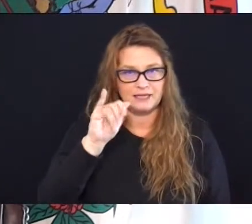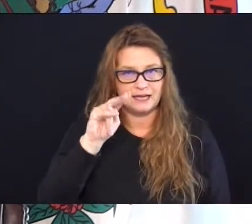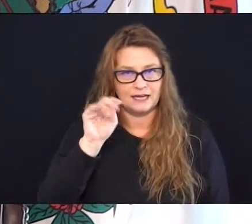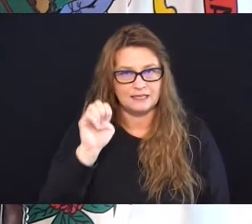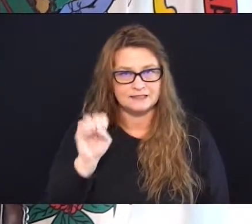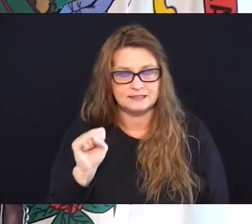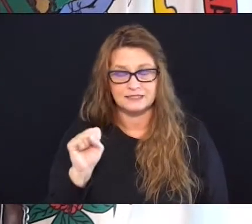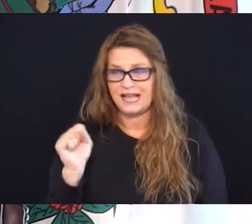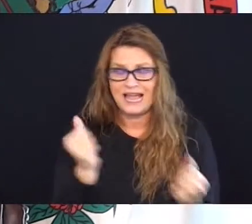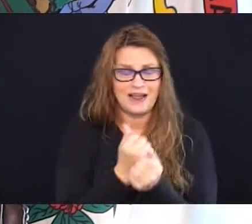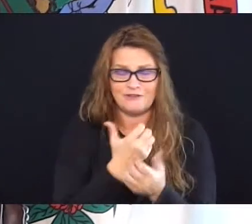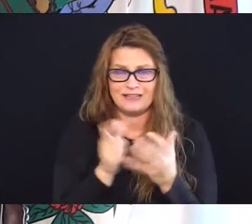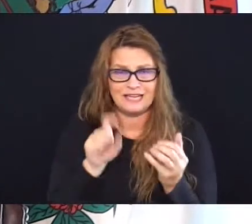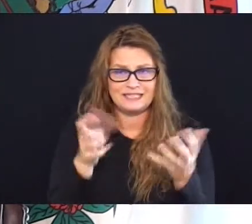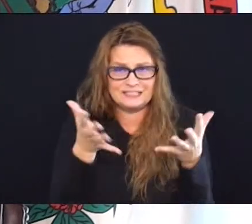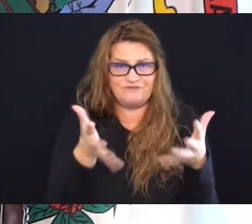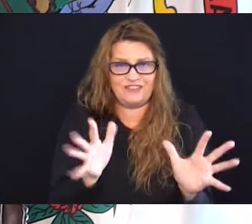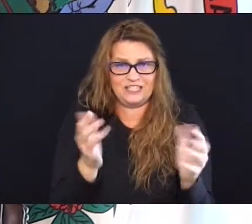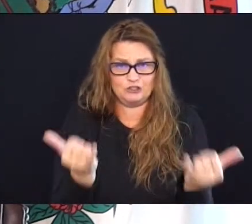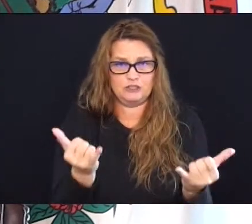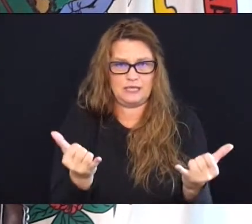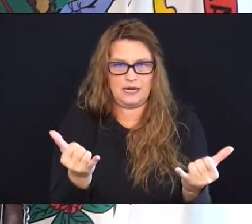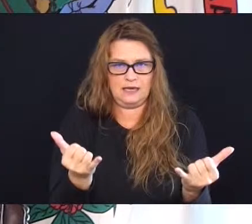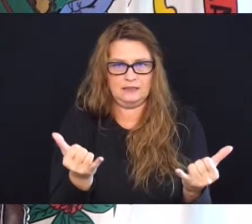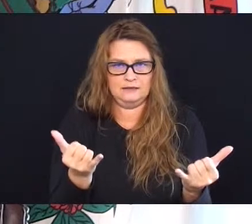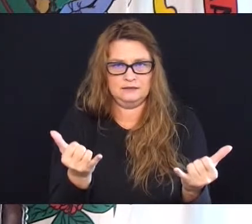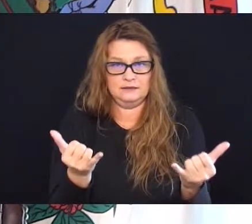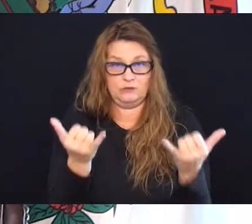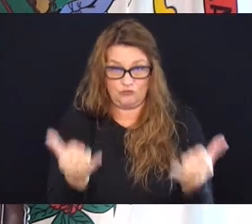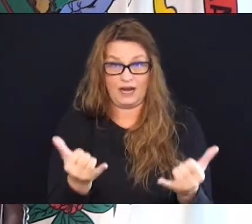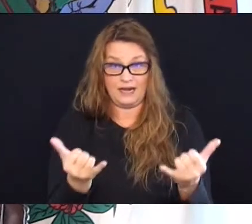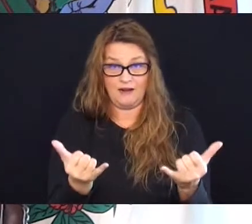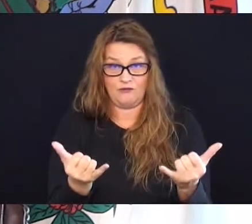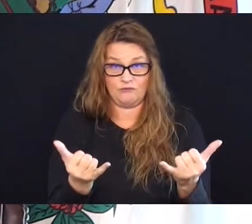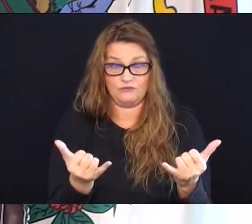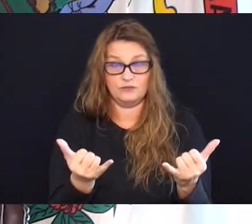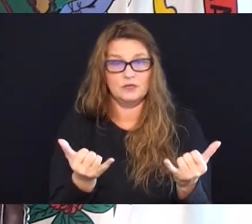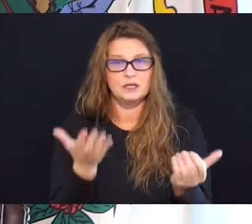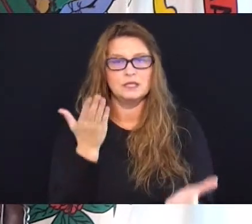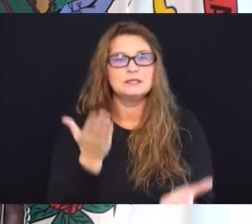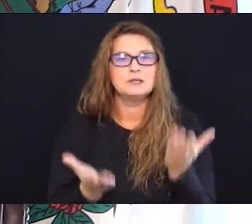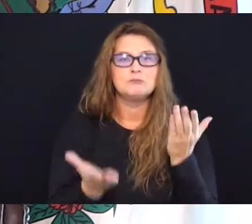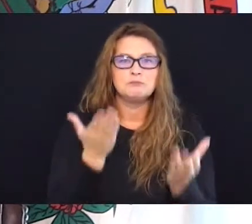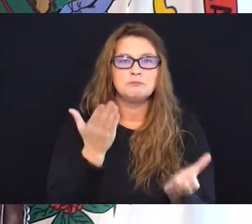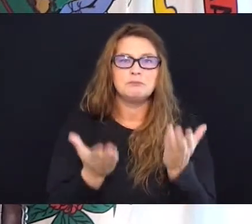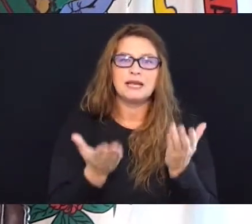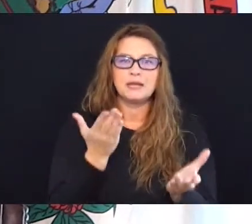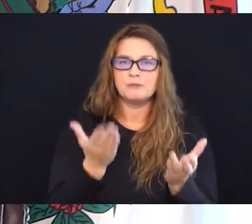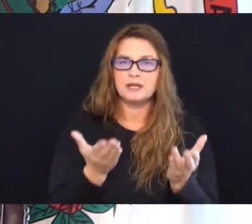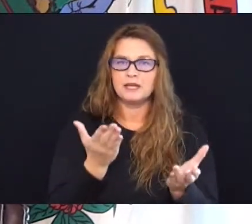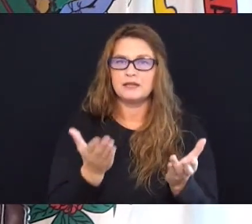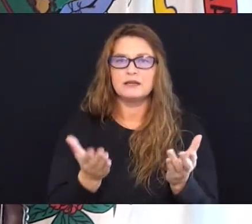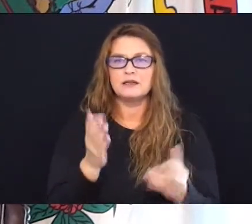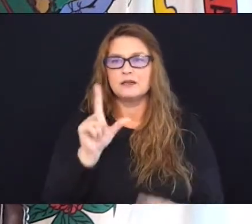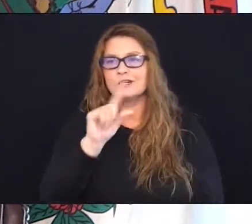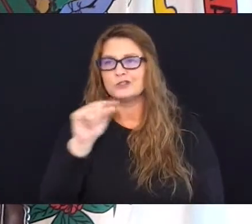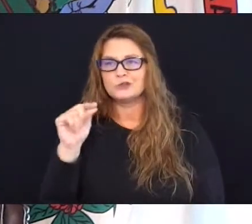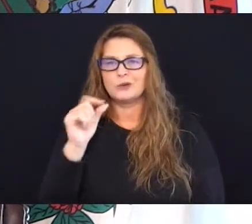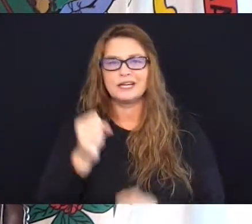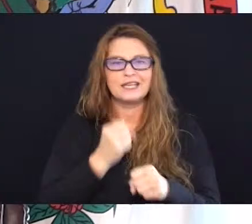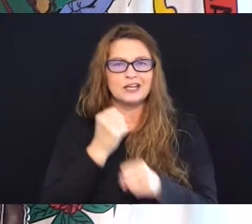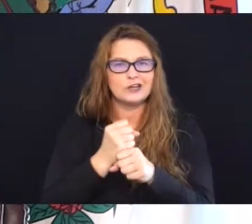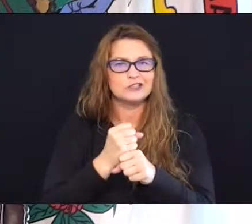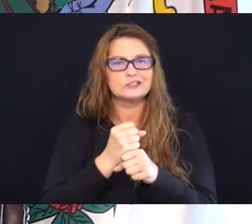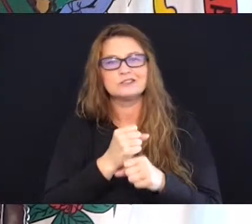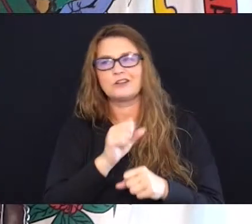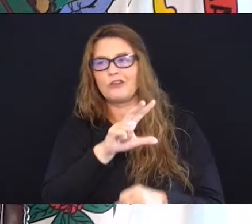do today, right today. Now maybe there'll be a time, 20 years, 30